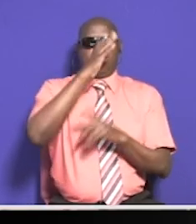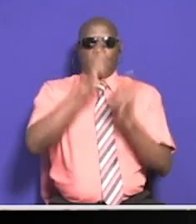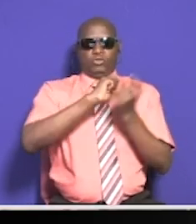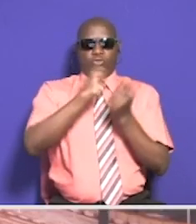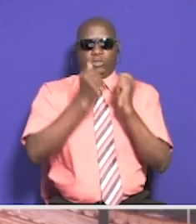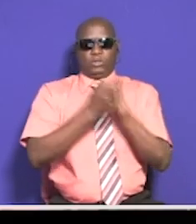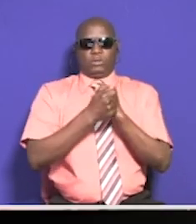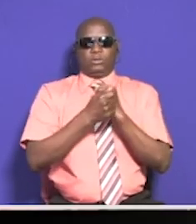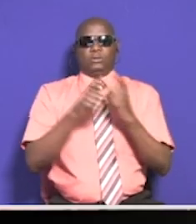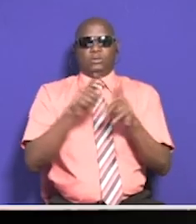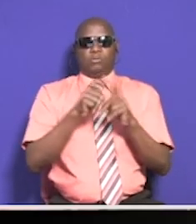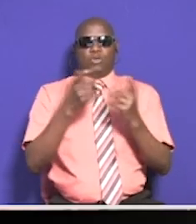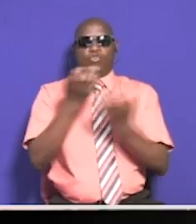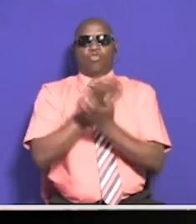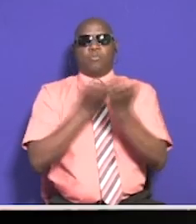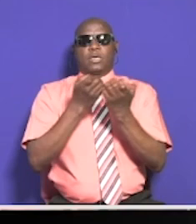development.